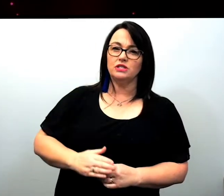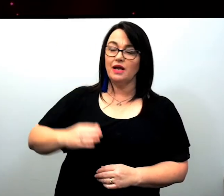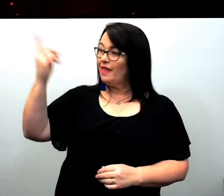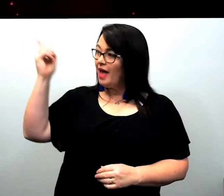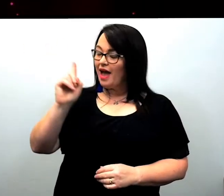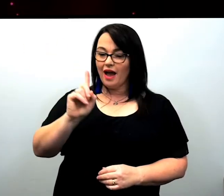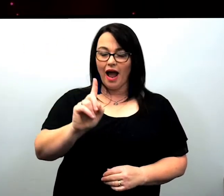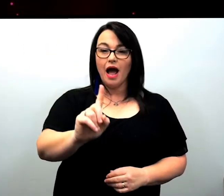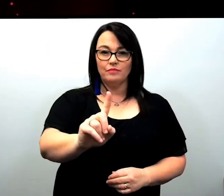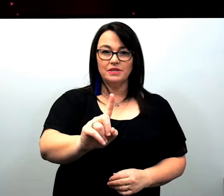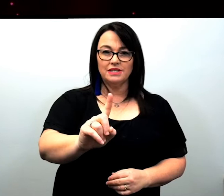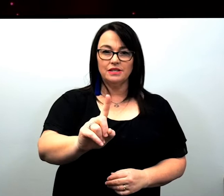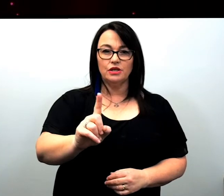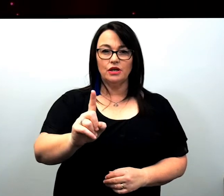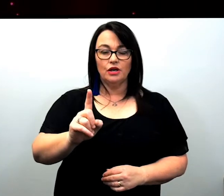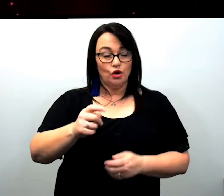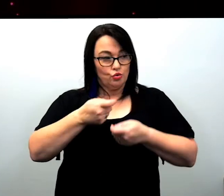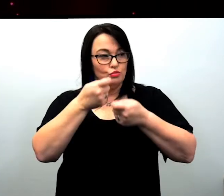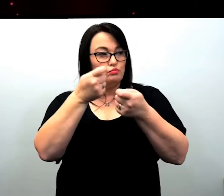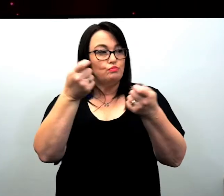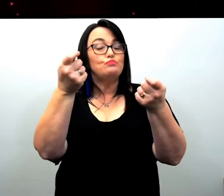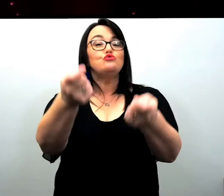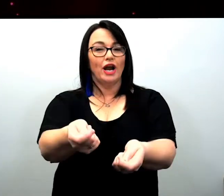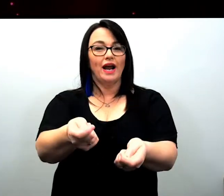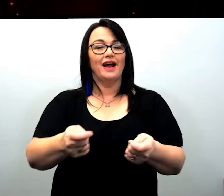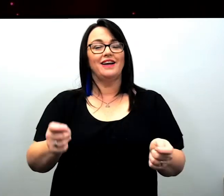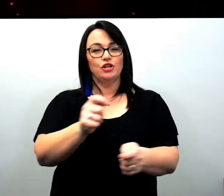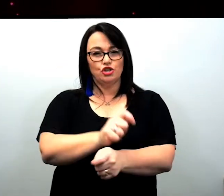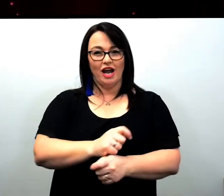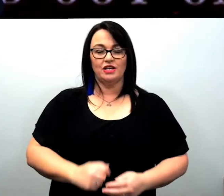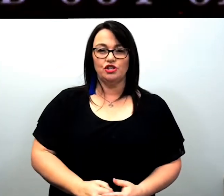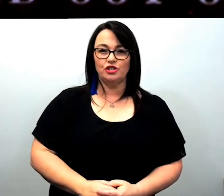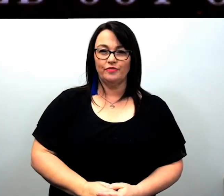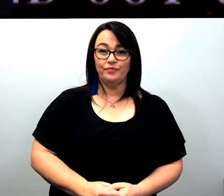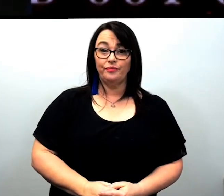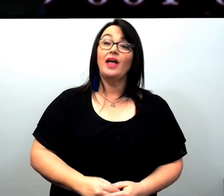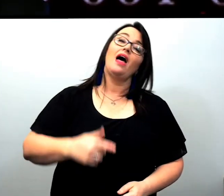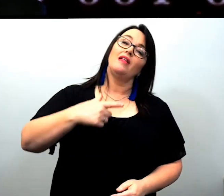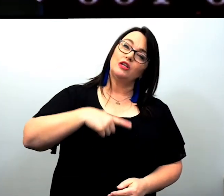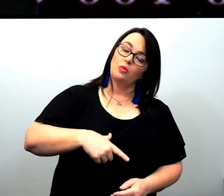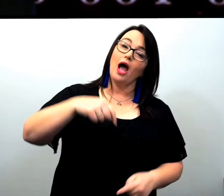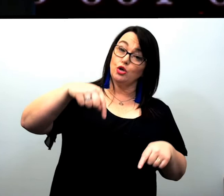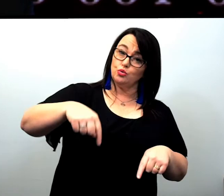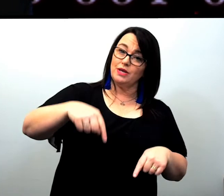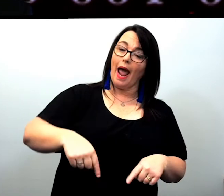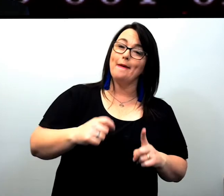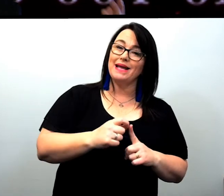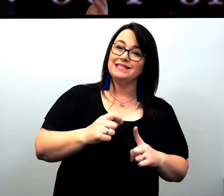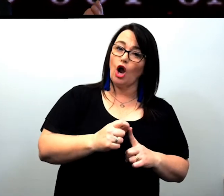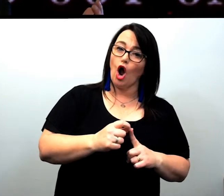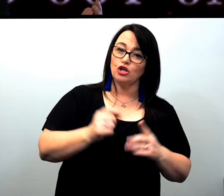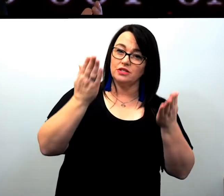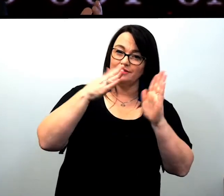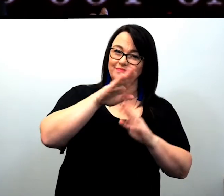church to bring change. That's why on this Pentecost Sunday, we honor Holy